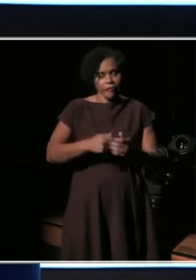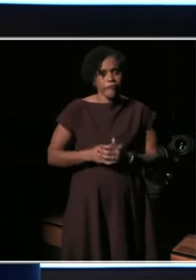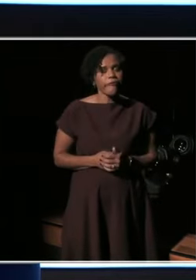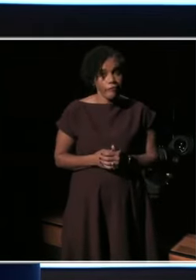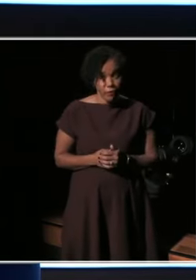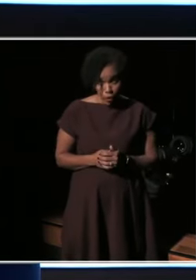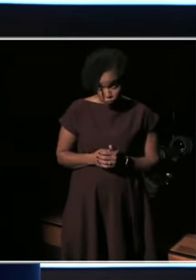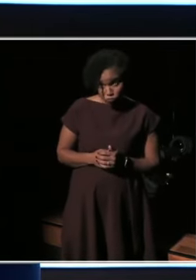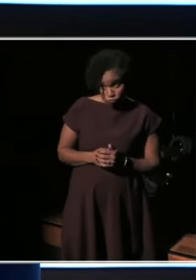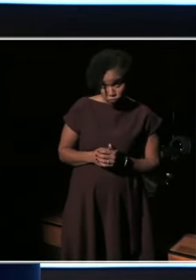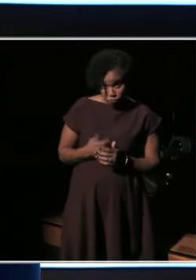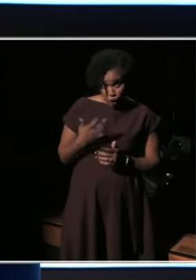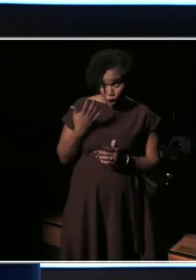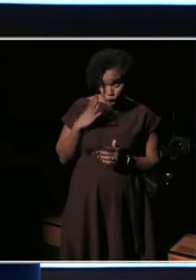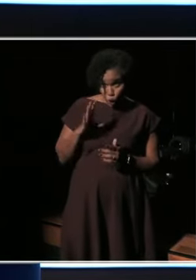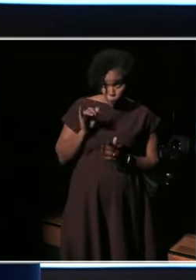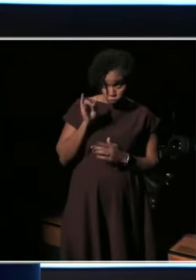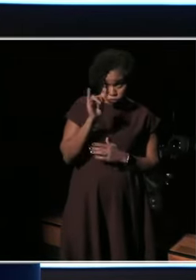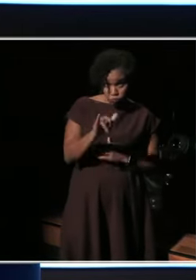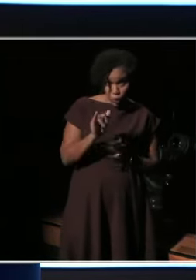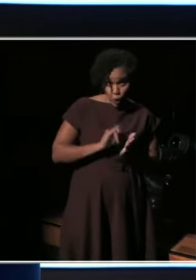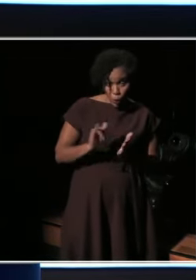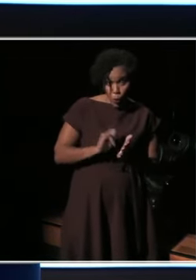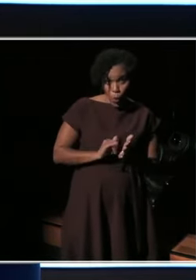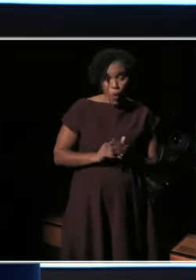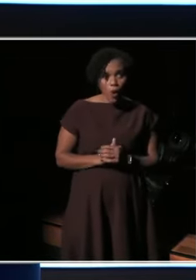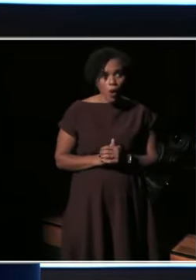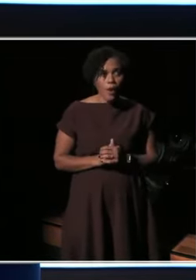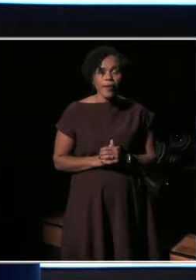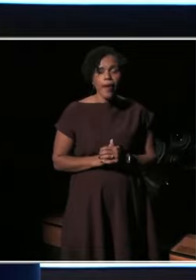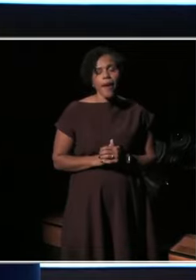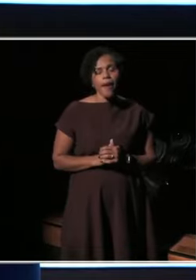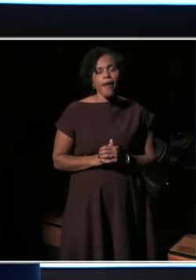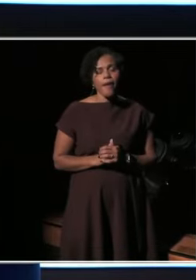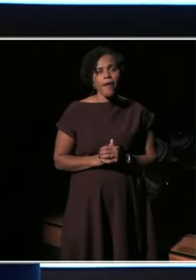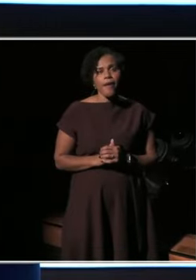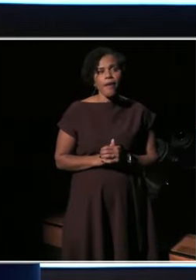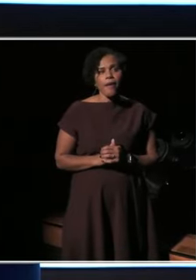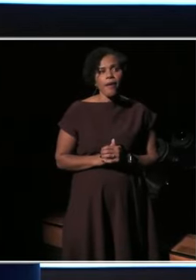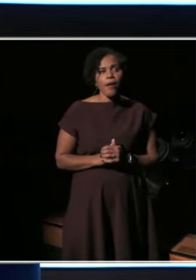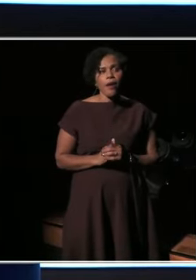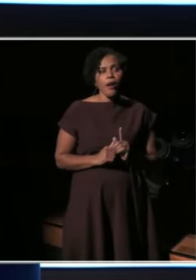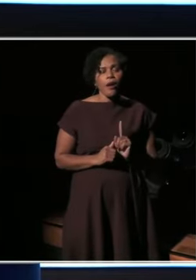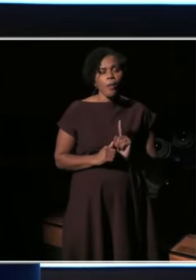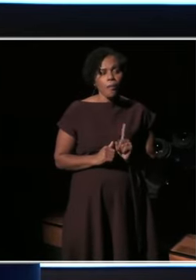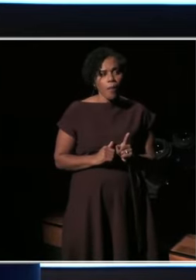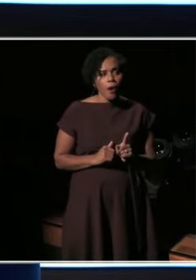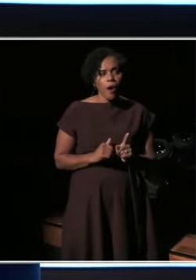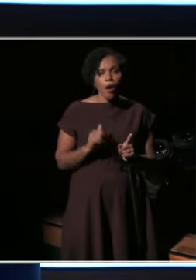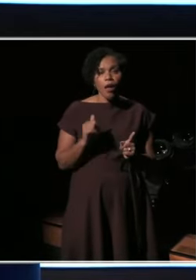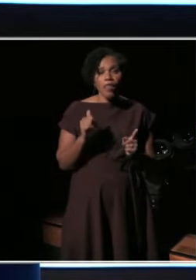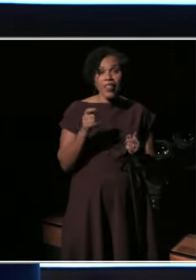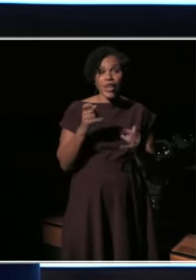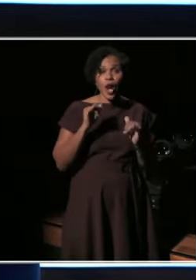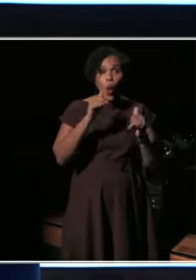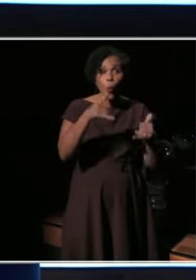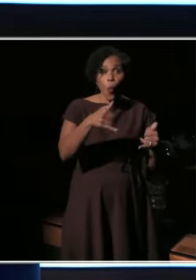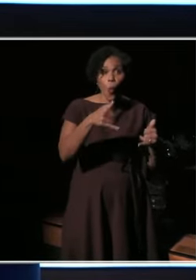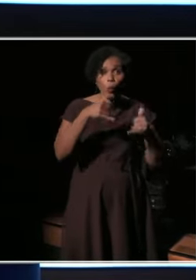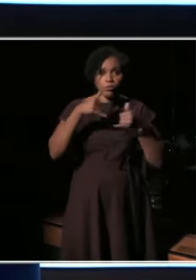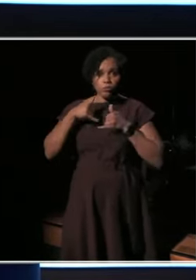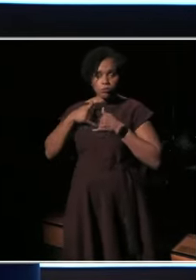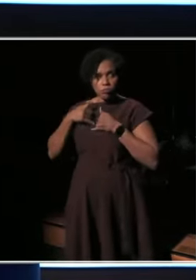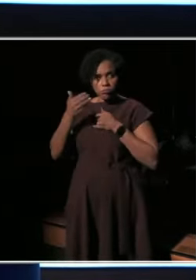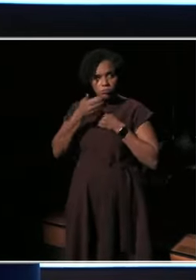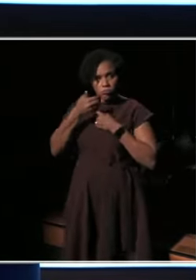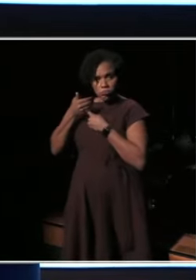Yeah? You want to go to New York? Yeah, but I'll keep the award. You're